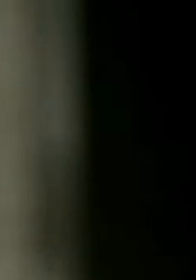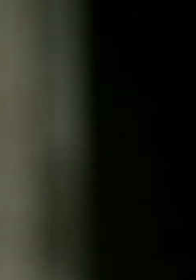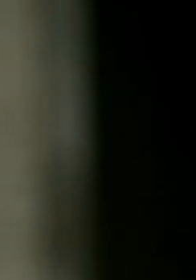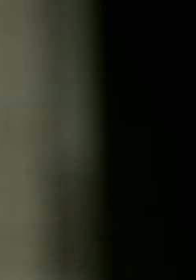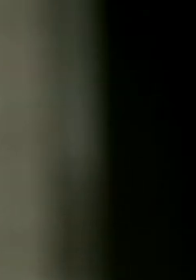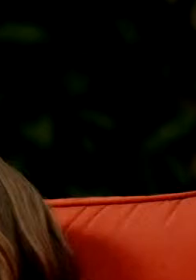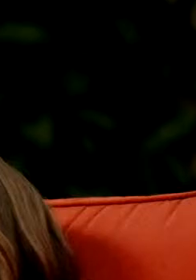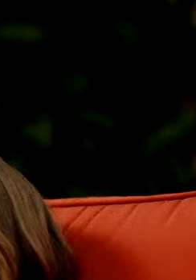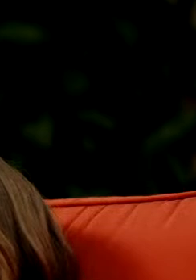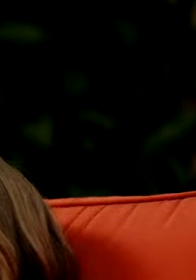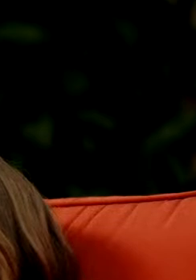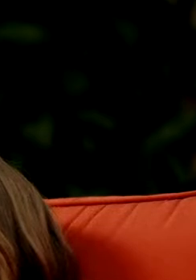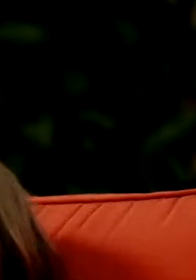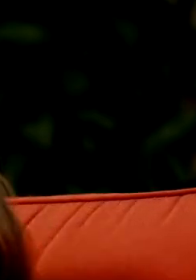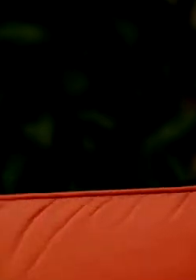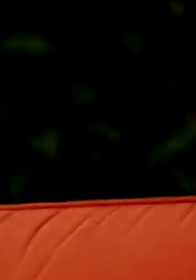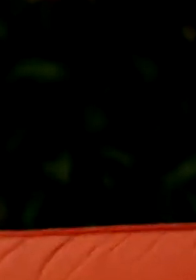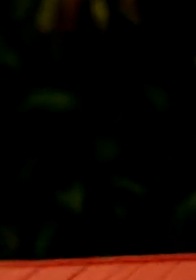for their quality of light.